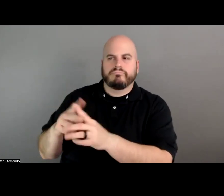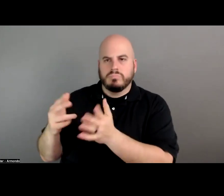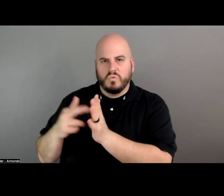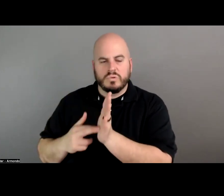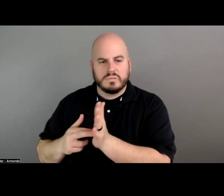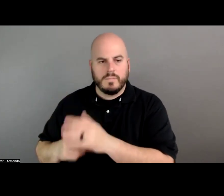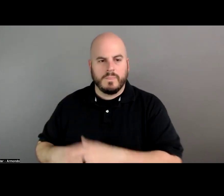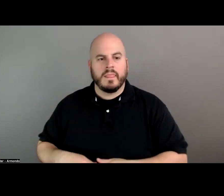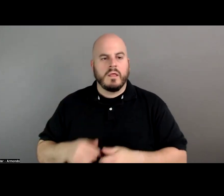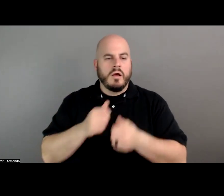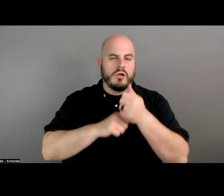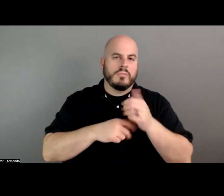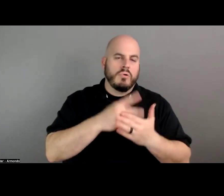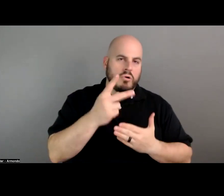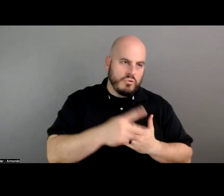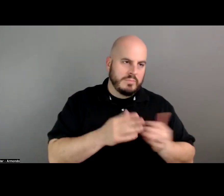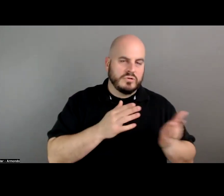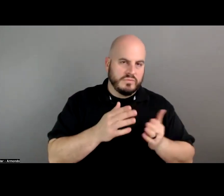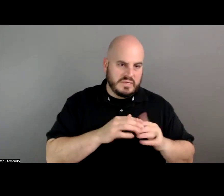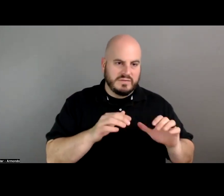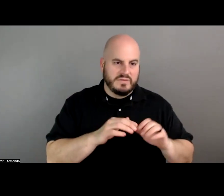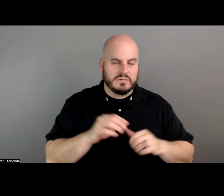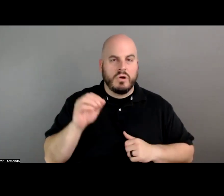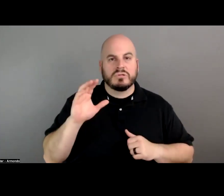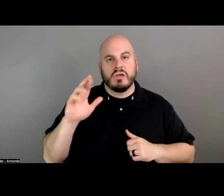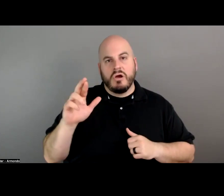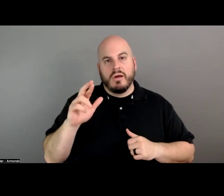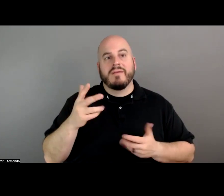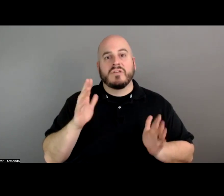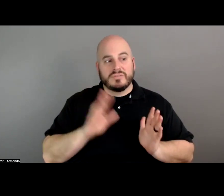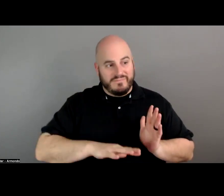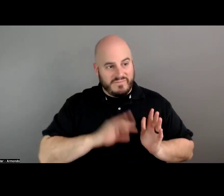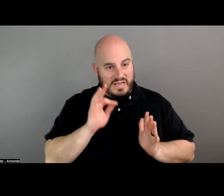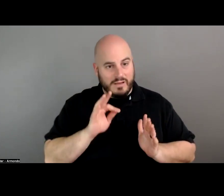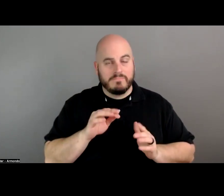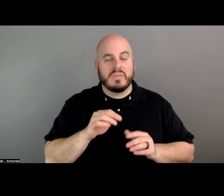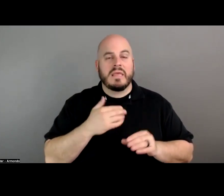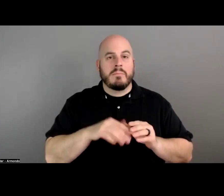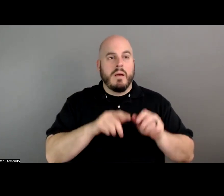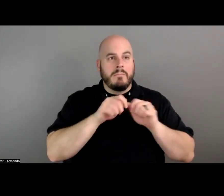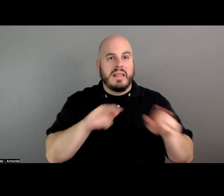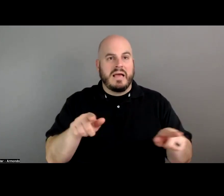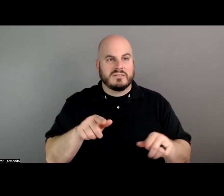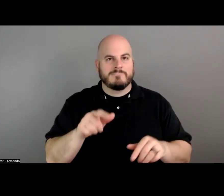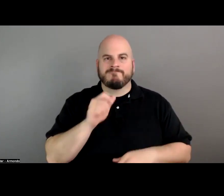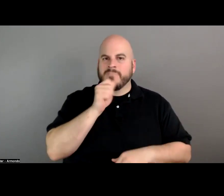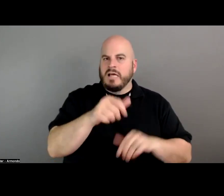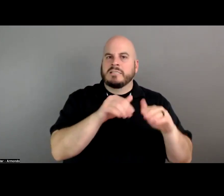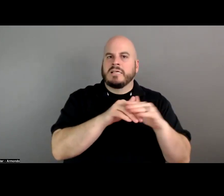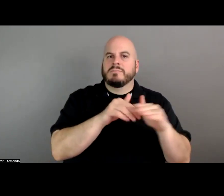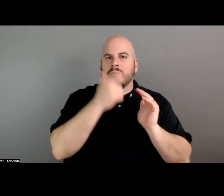communication, under your program services and activities, and OCR has found email blasts being inaccessible because they were all